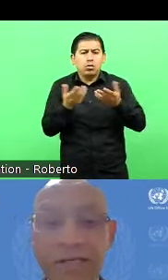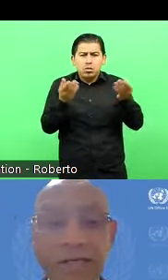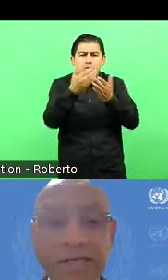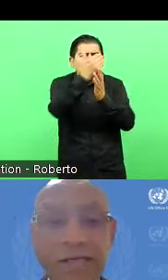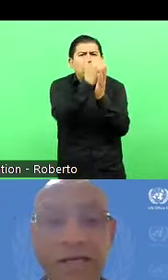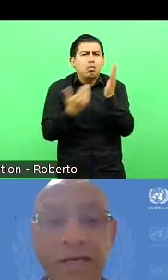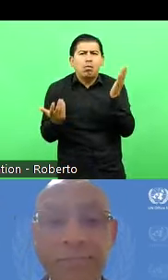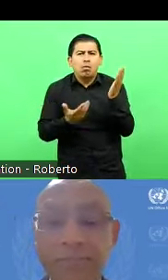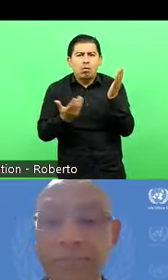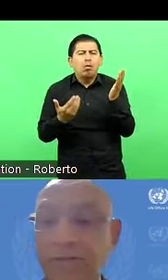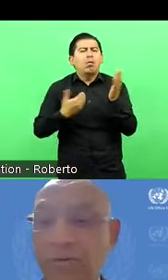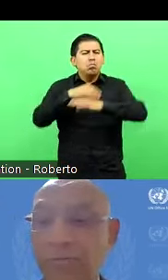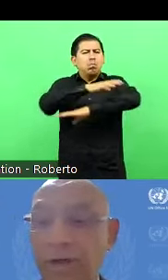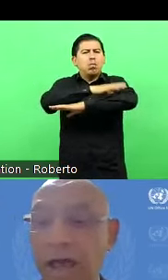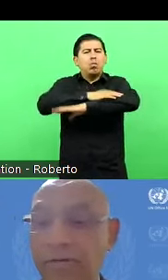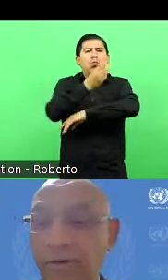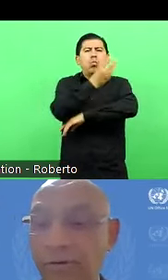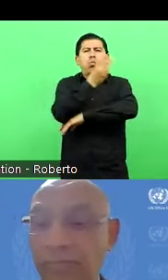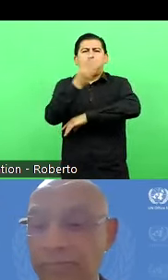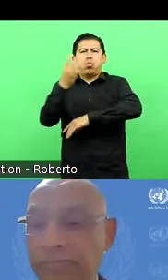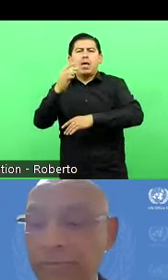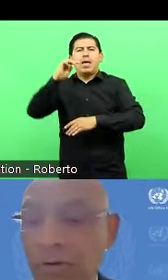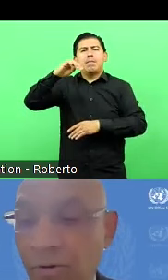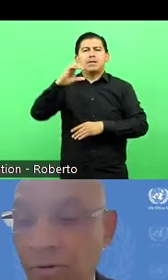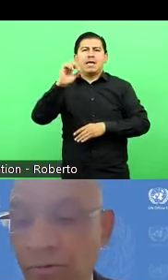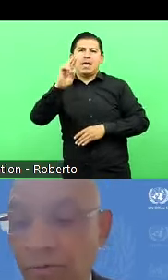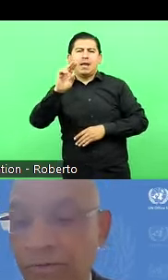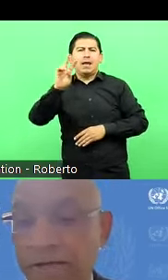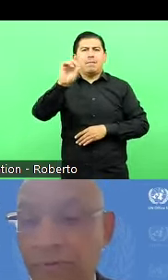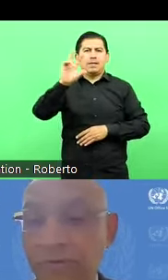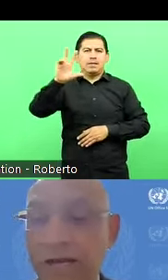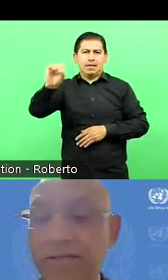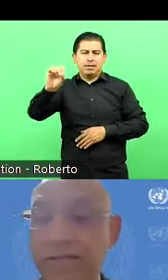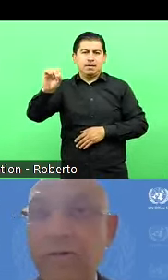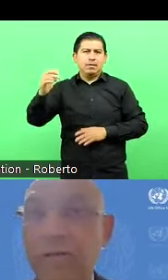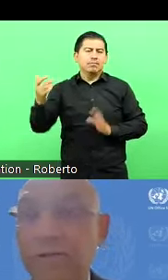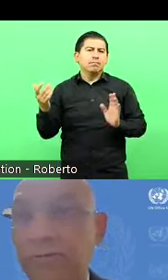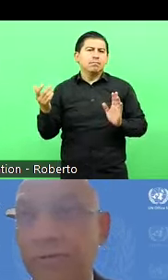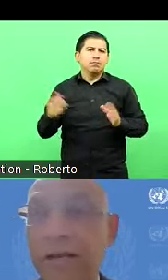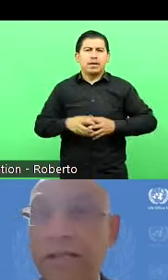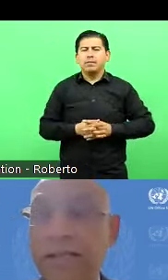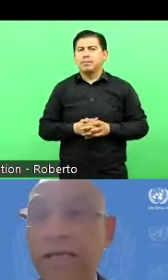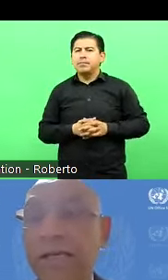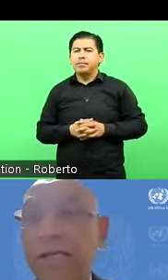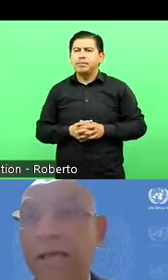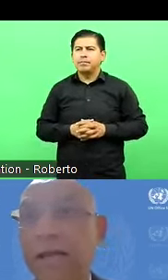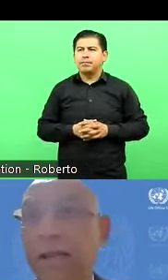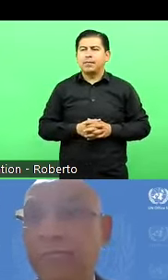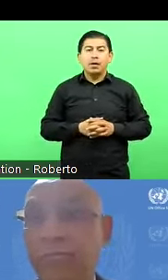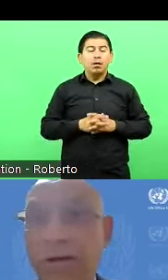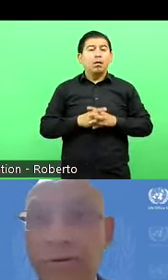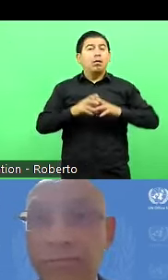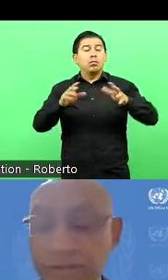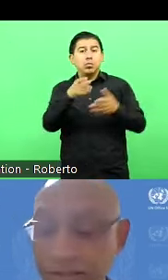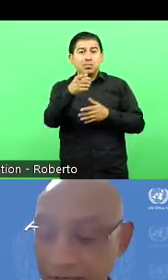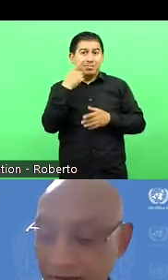mcr2030.undrr.org. So have a look, go to that website, see all the tools there are there. And if